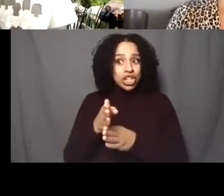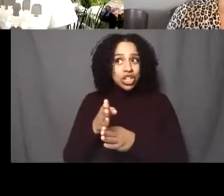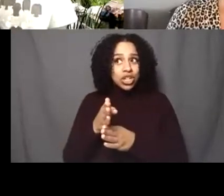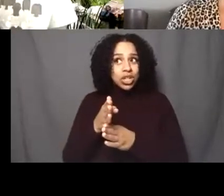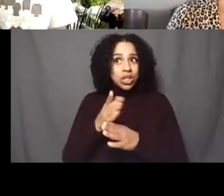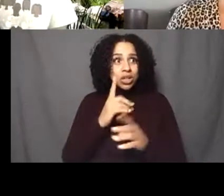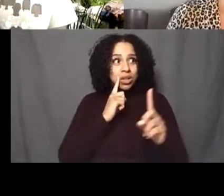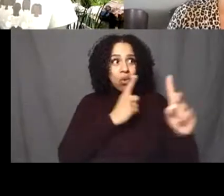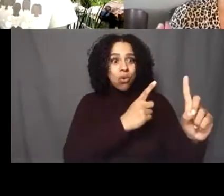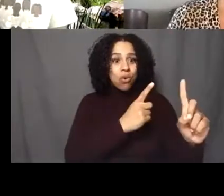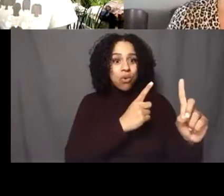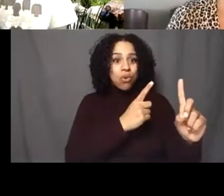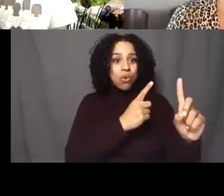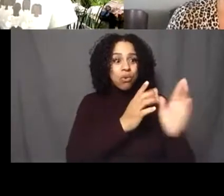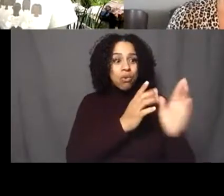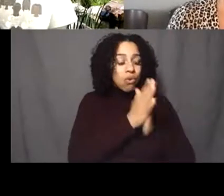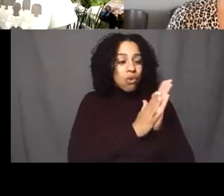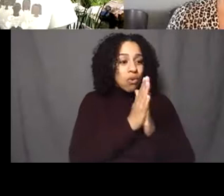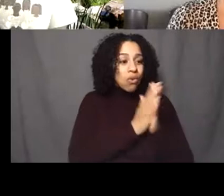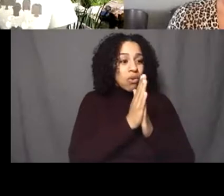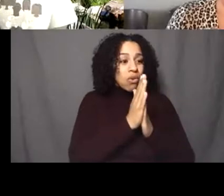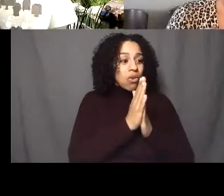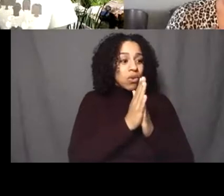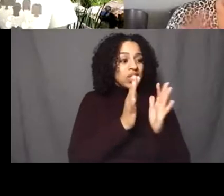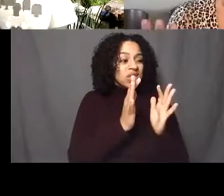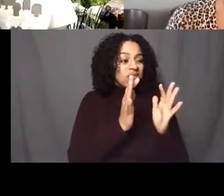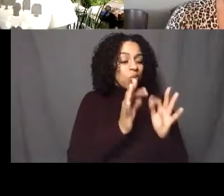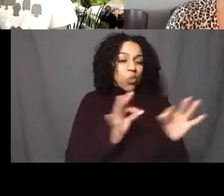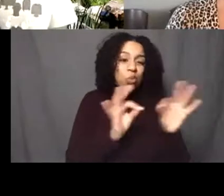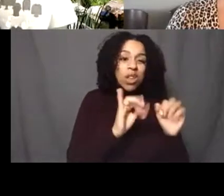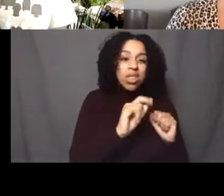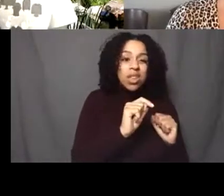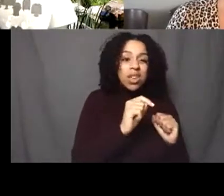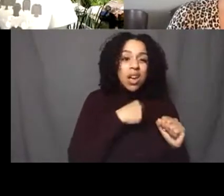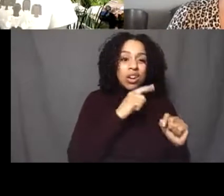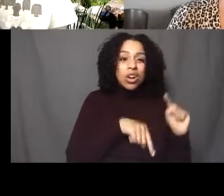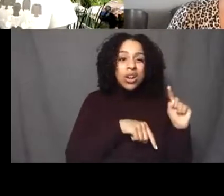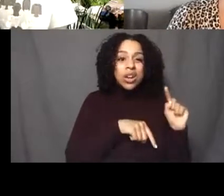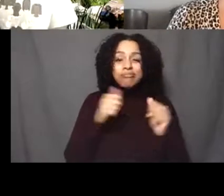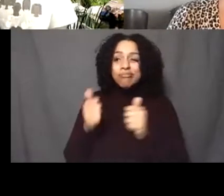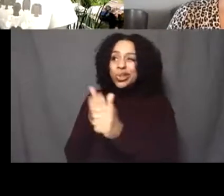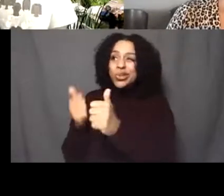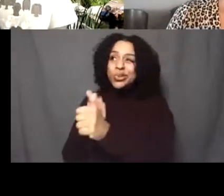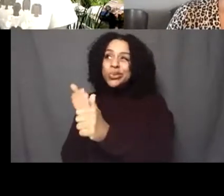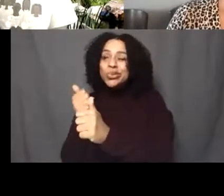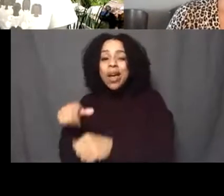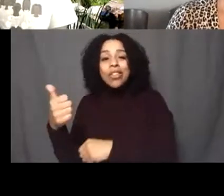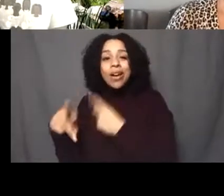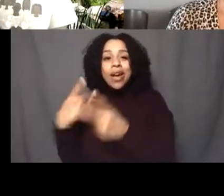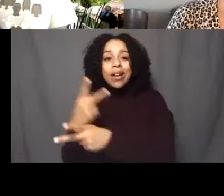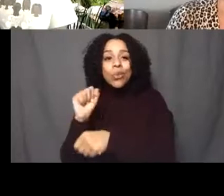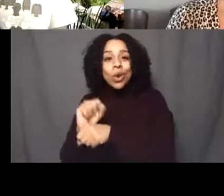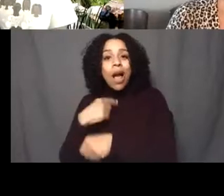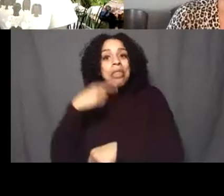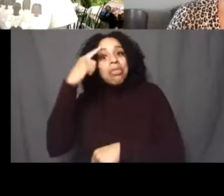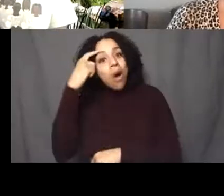me not actually being able to pursue the type of work that I morally felt that I was called to do.